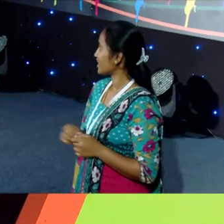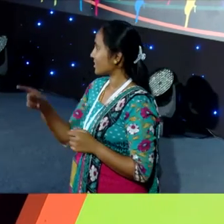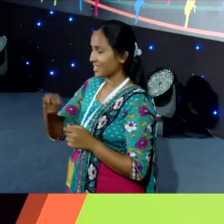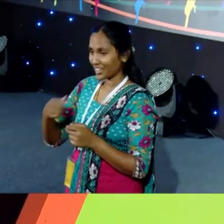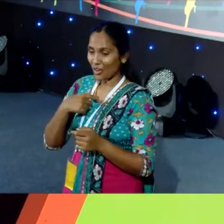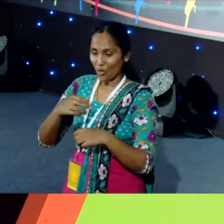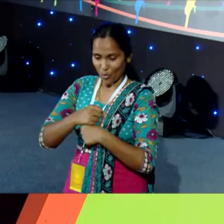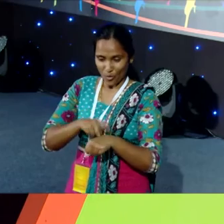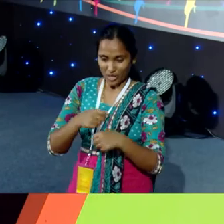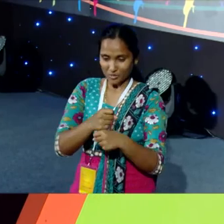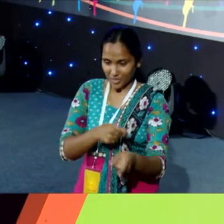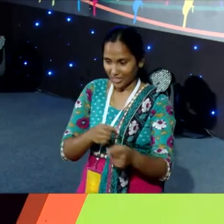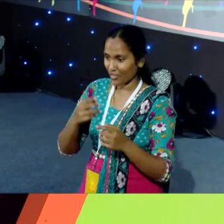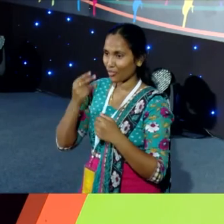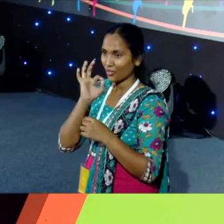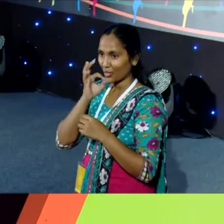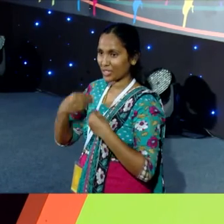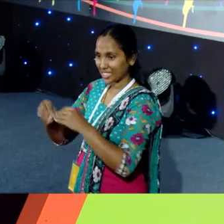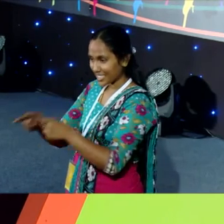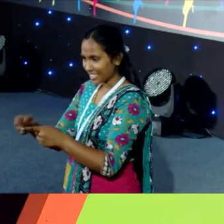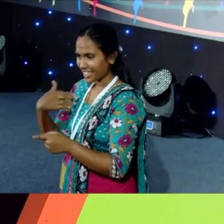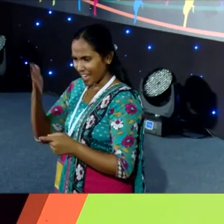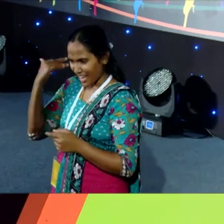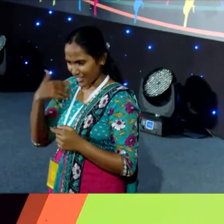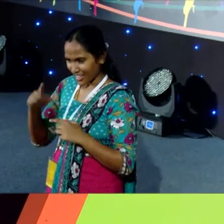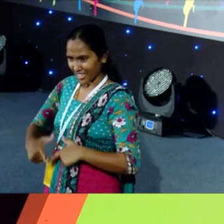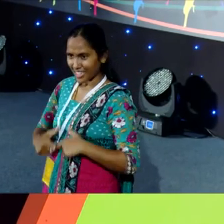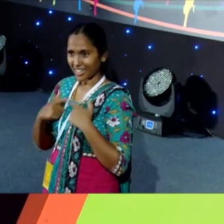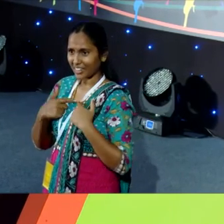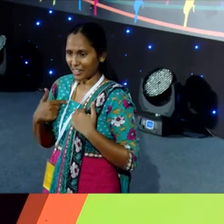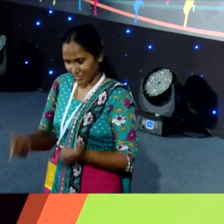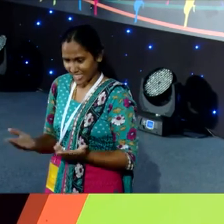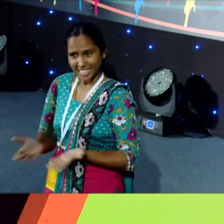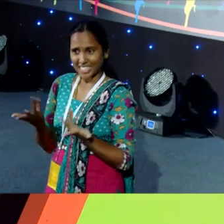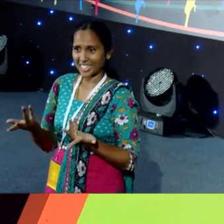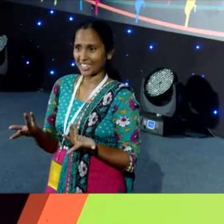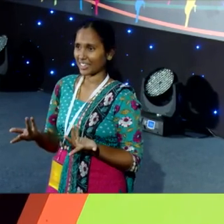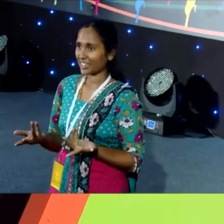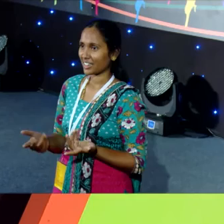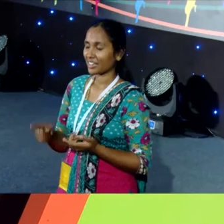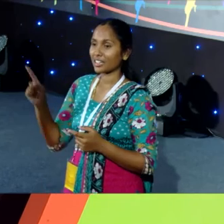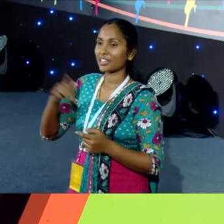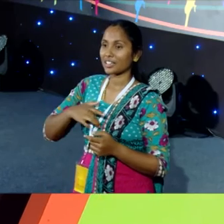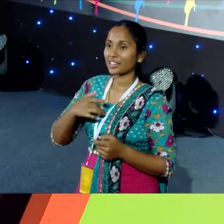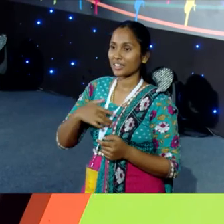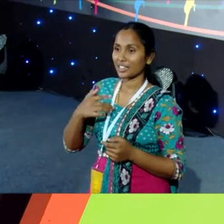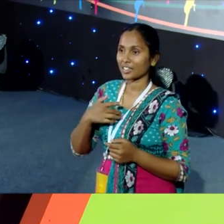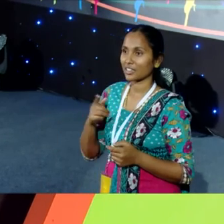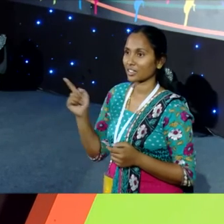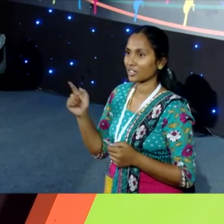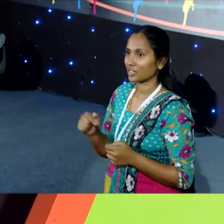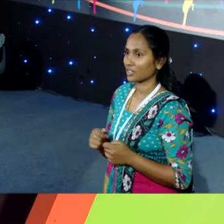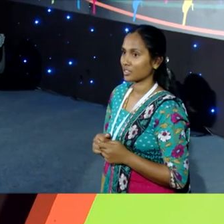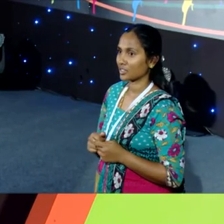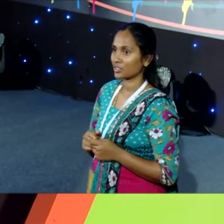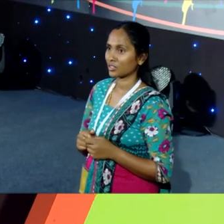seller, and I can recognize them. And I say, how can I know? I've never been here in my life. And I realized that it's called, in English, it's called deja